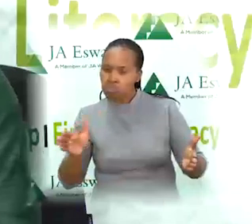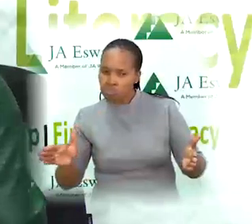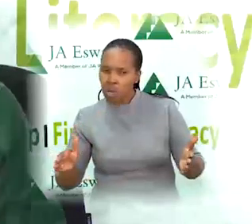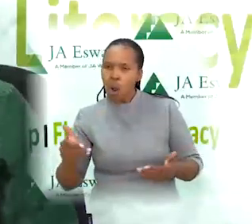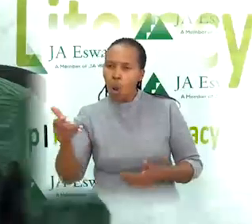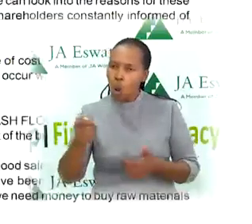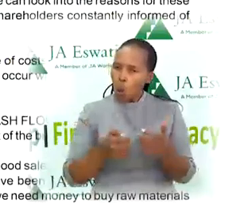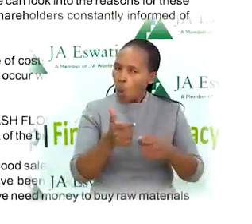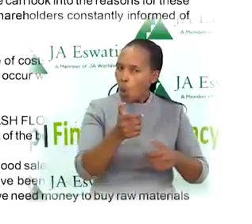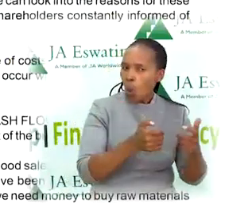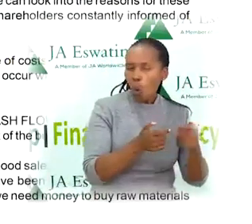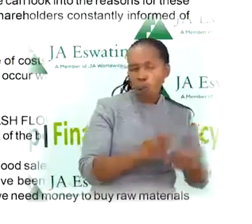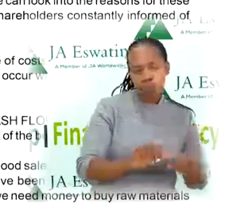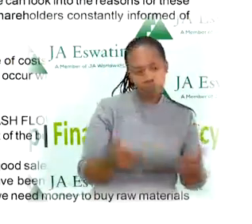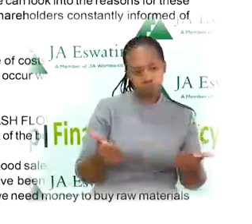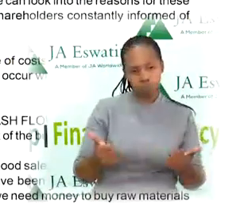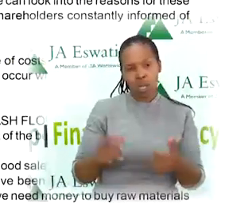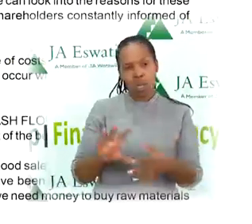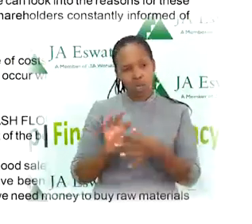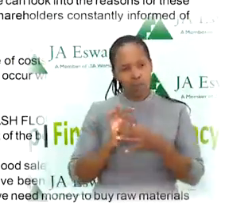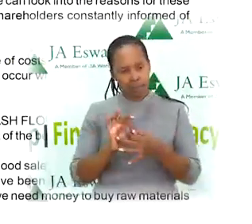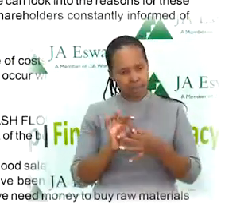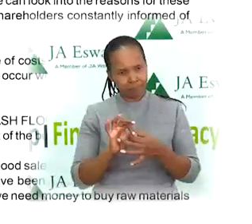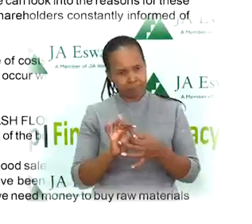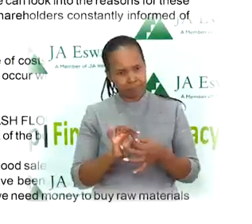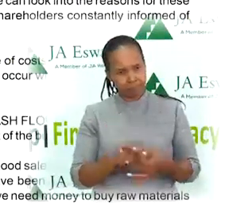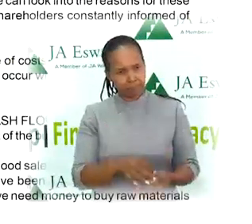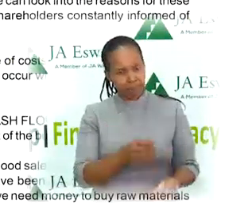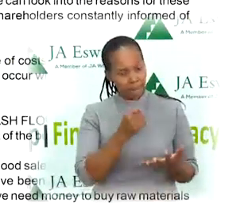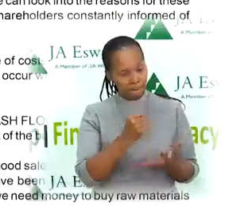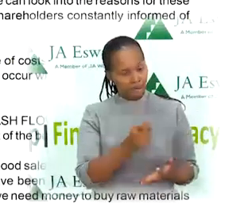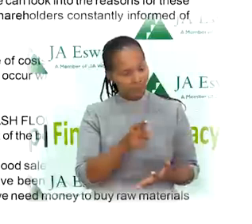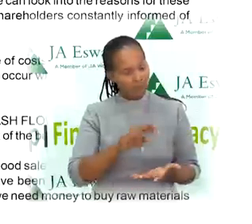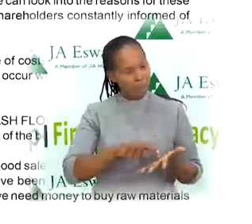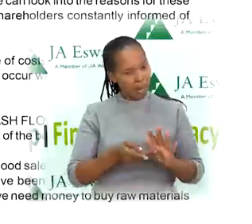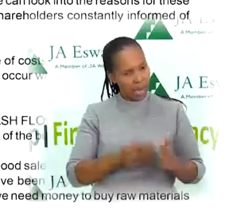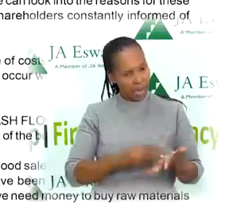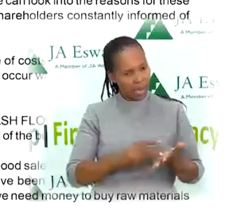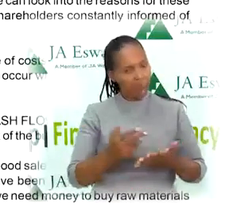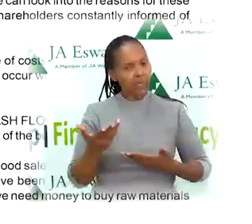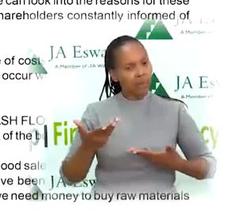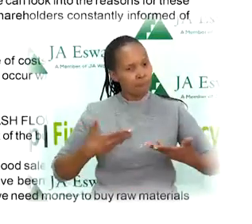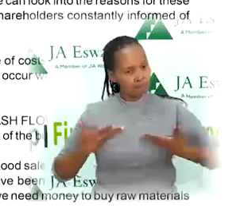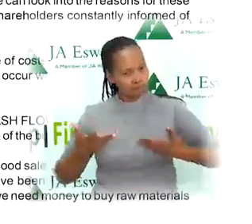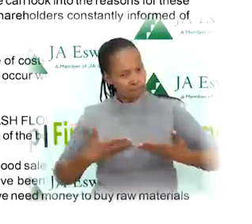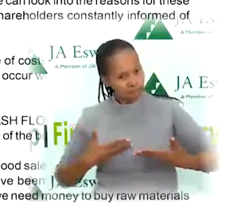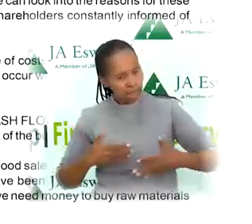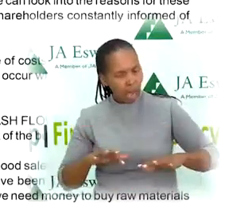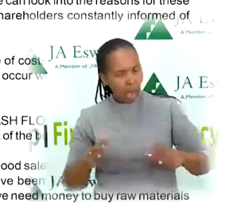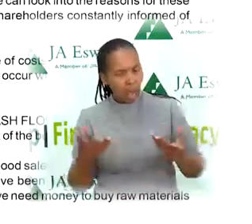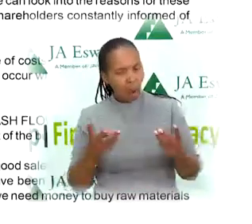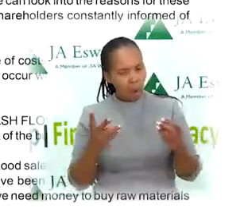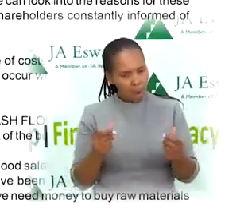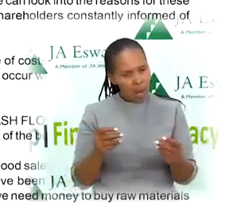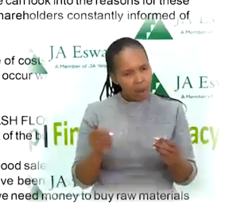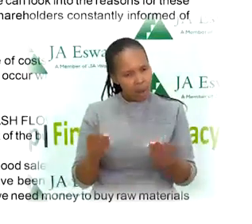are desired in the company. A budget is a plan for the business expressed in terms of money.